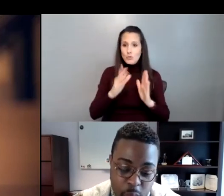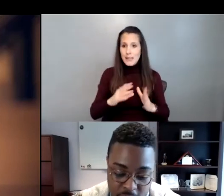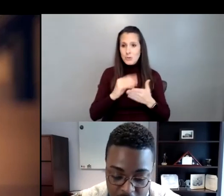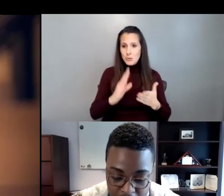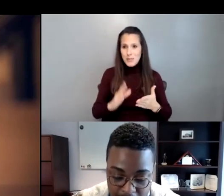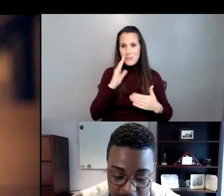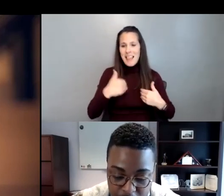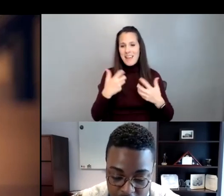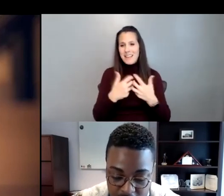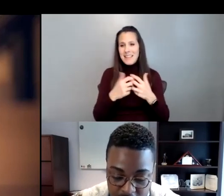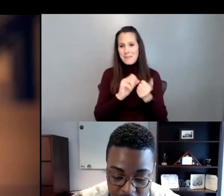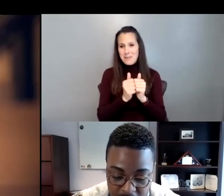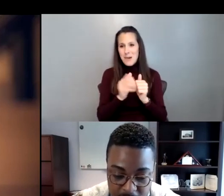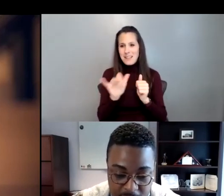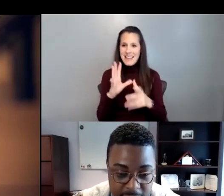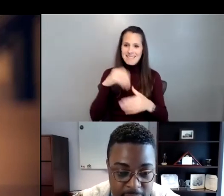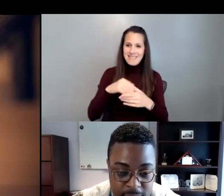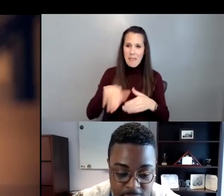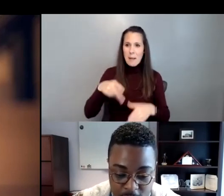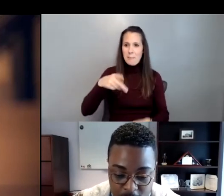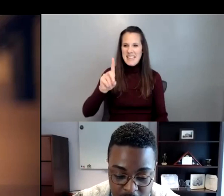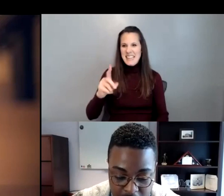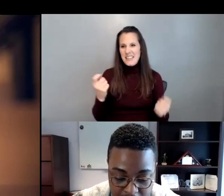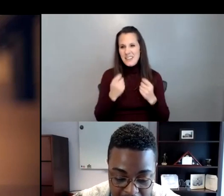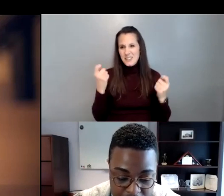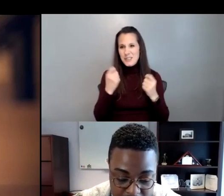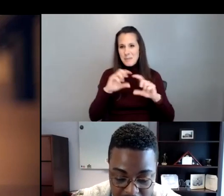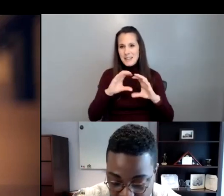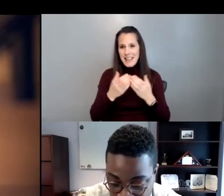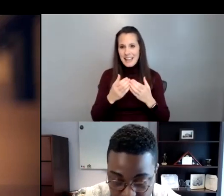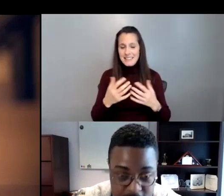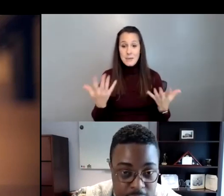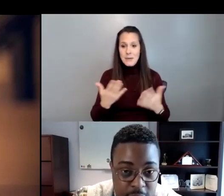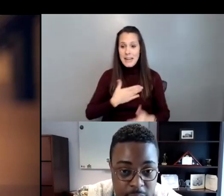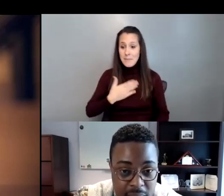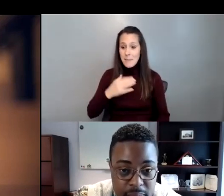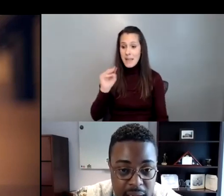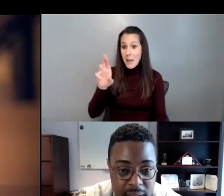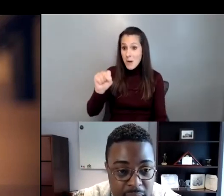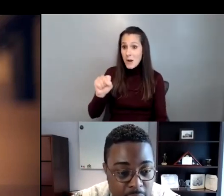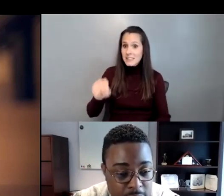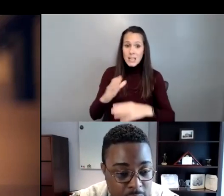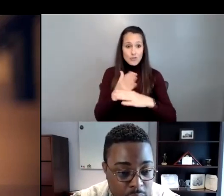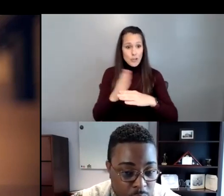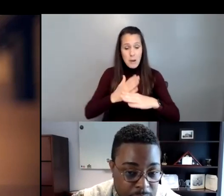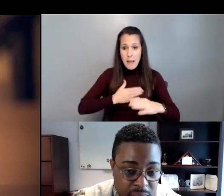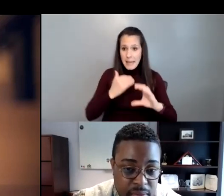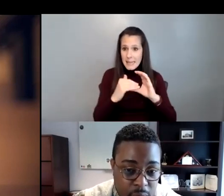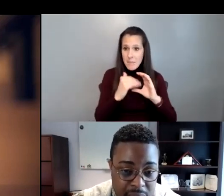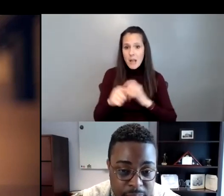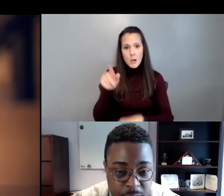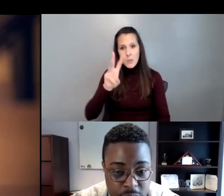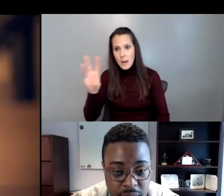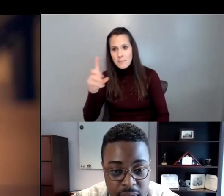adaptive sports as part of their PE class. So I'm happy to then have MRS share my email or the website